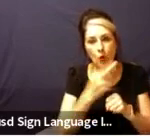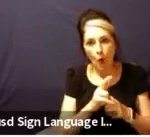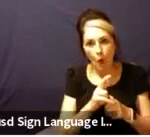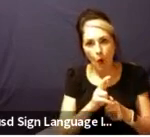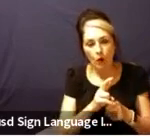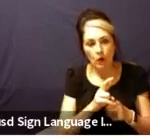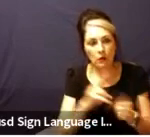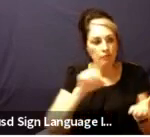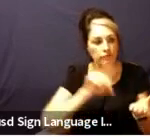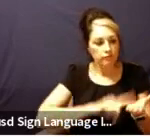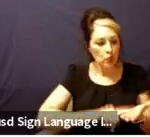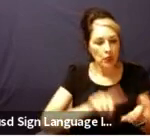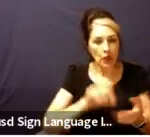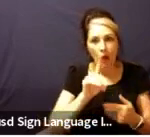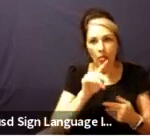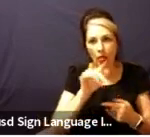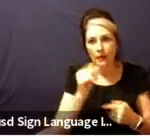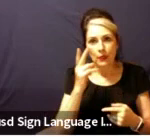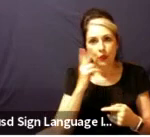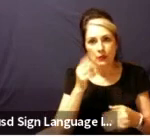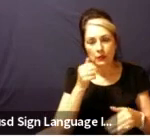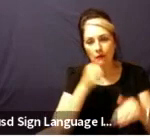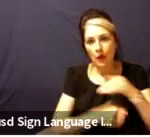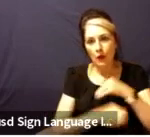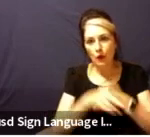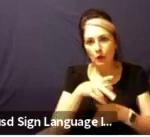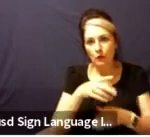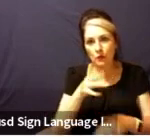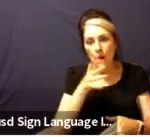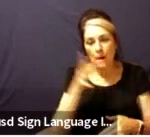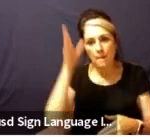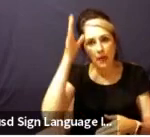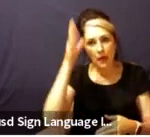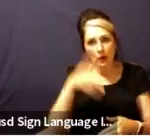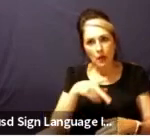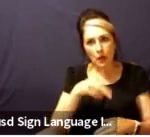the data that you would like to see under Parent Portal.